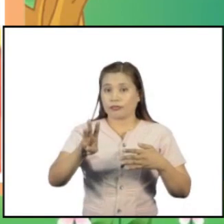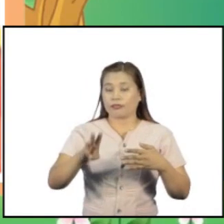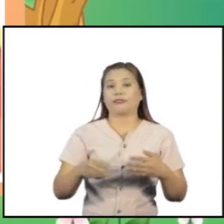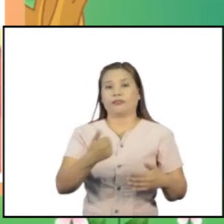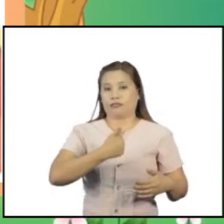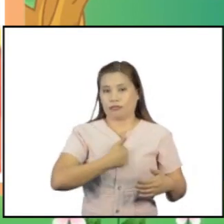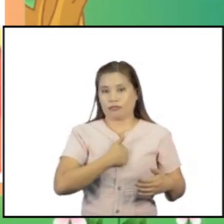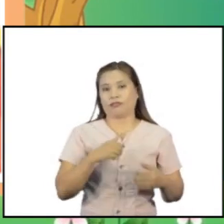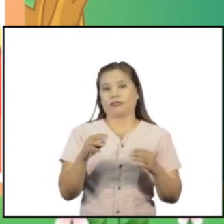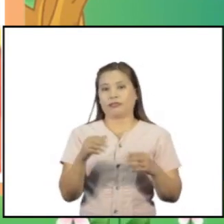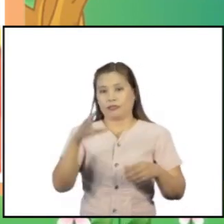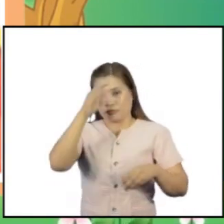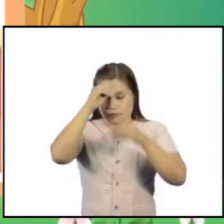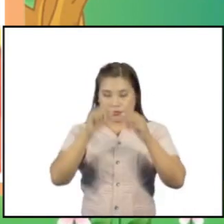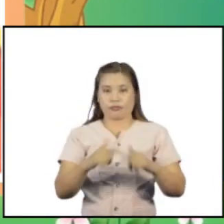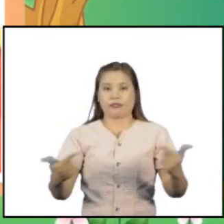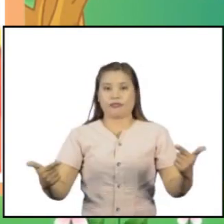your self-learning module.